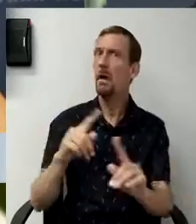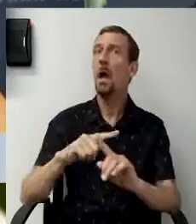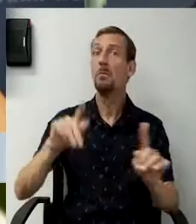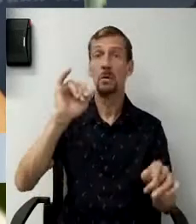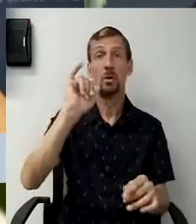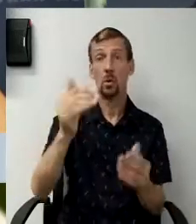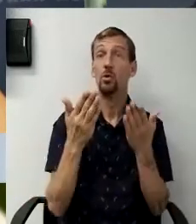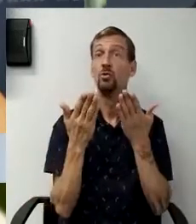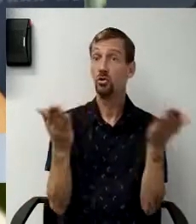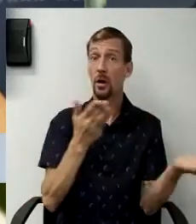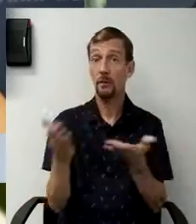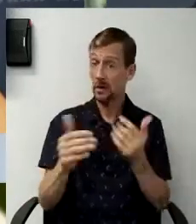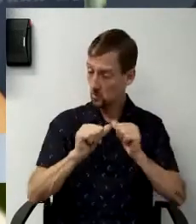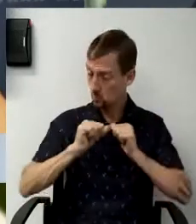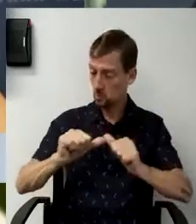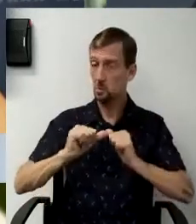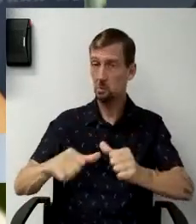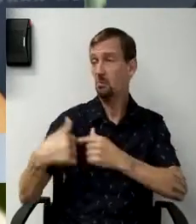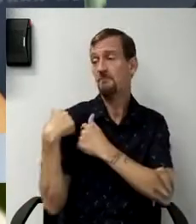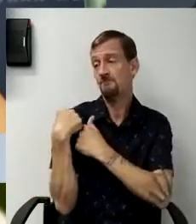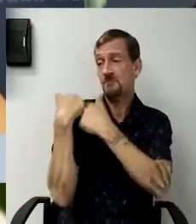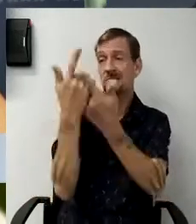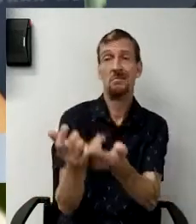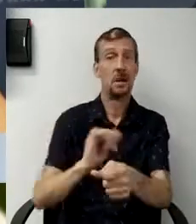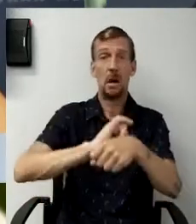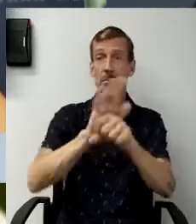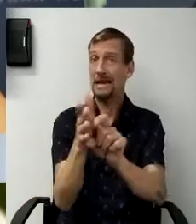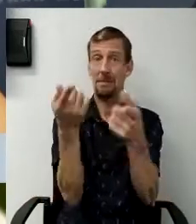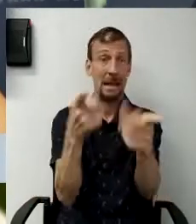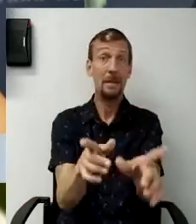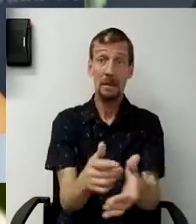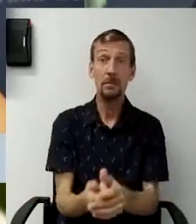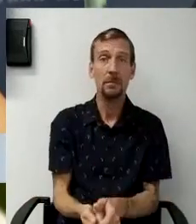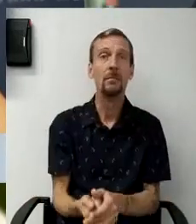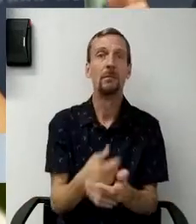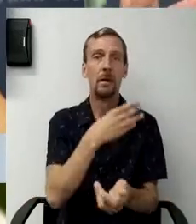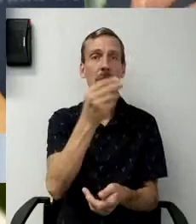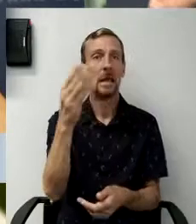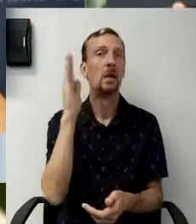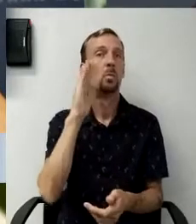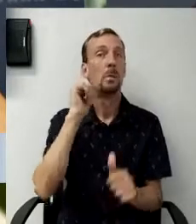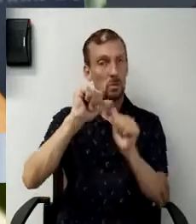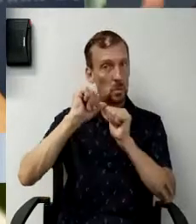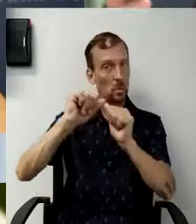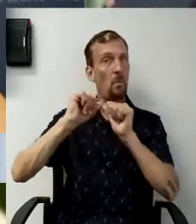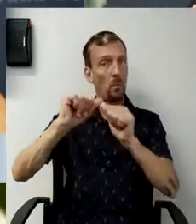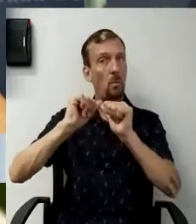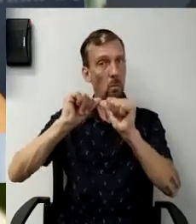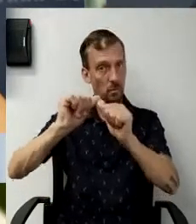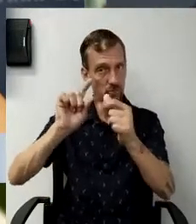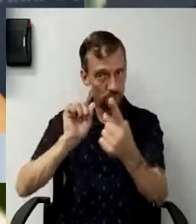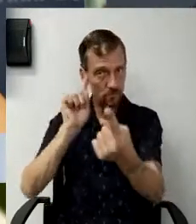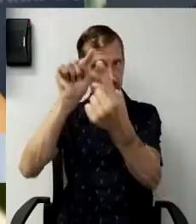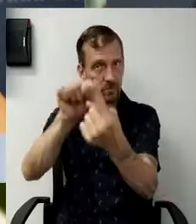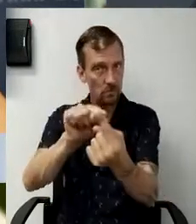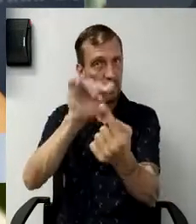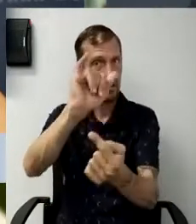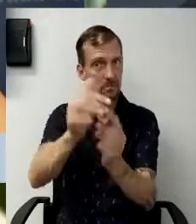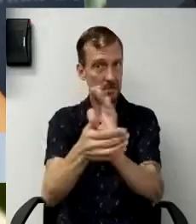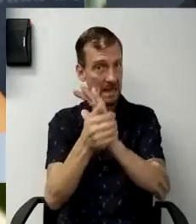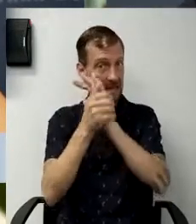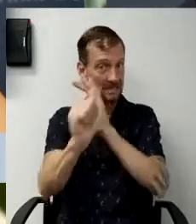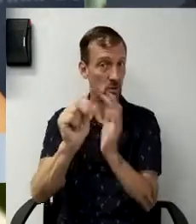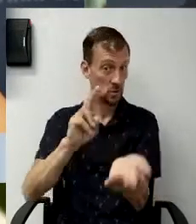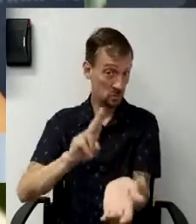services have continued to operate throughout this entire pandemic and continuing to provide that acute rehab and skilled nursing.